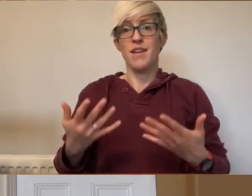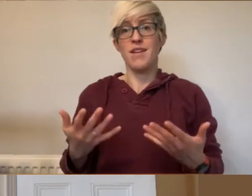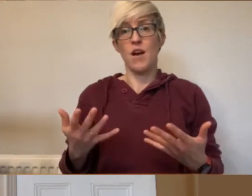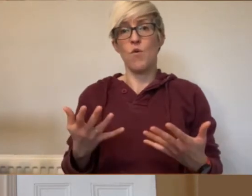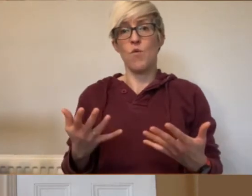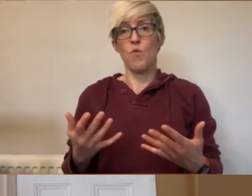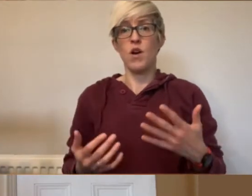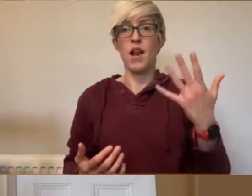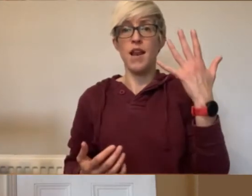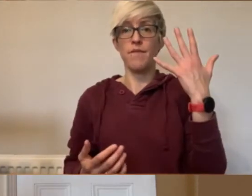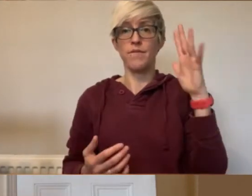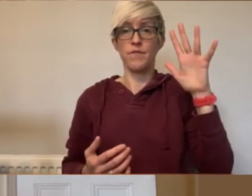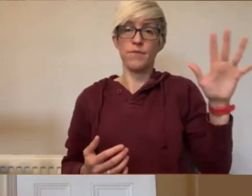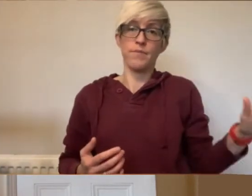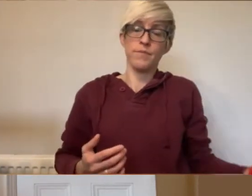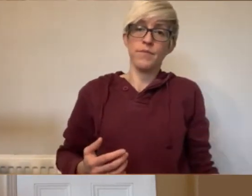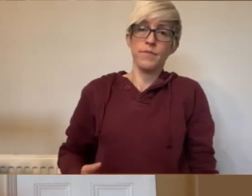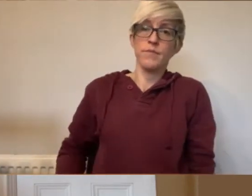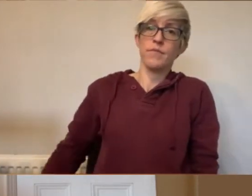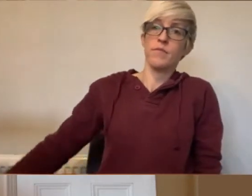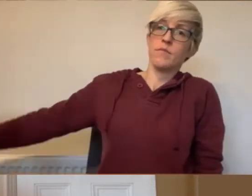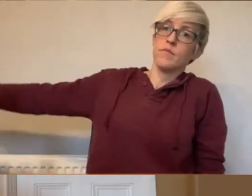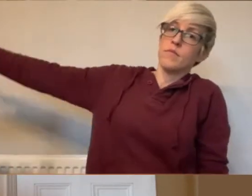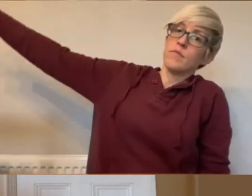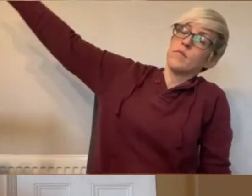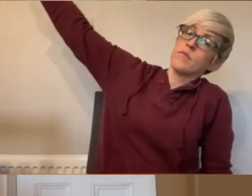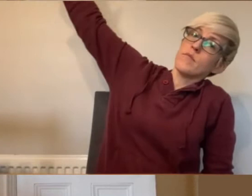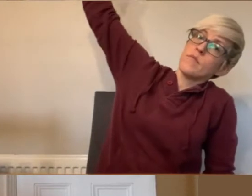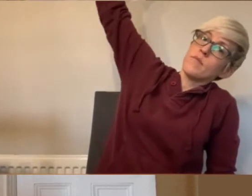Change sides slowly and carefully.